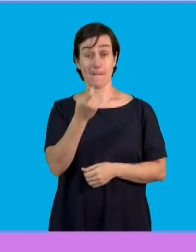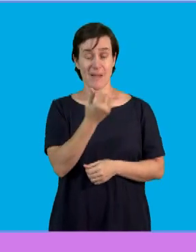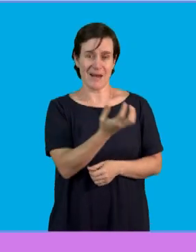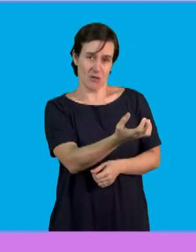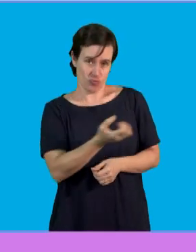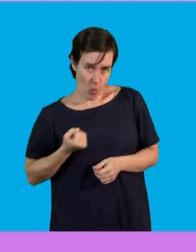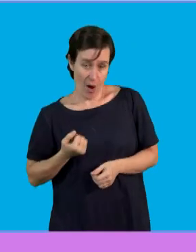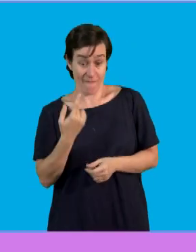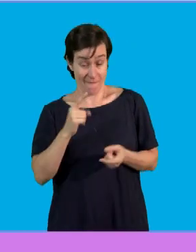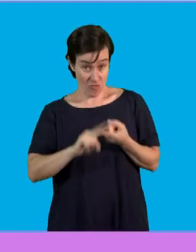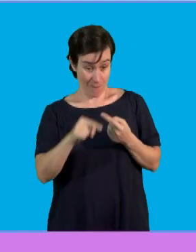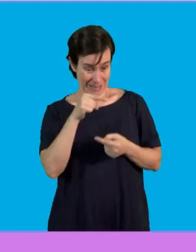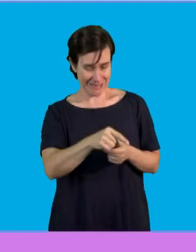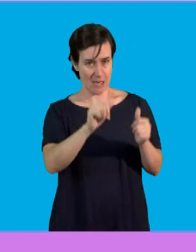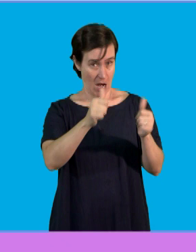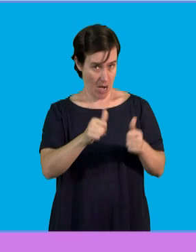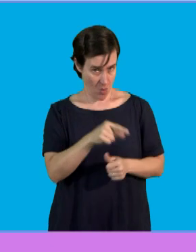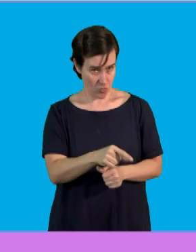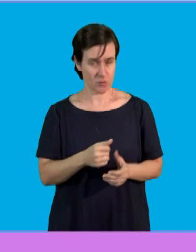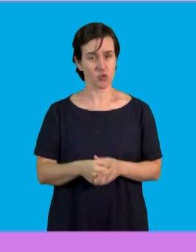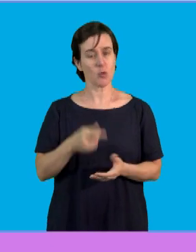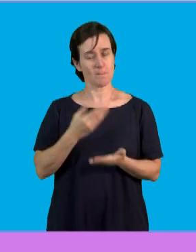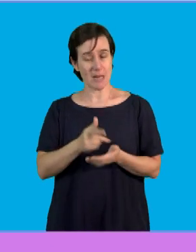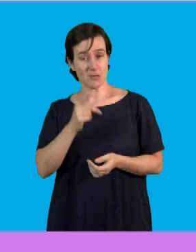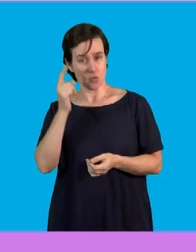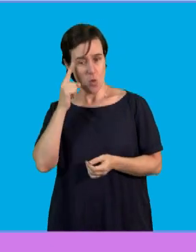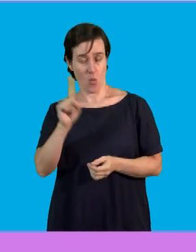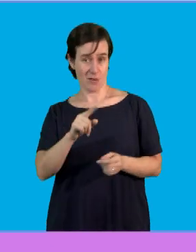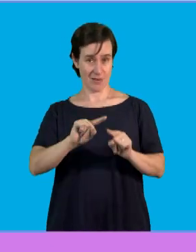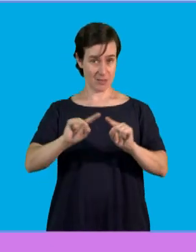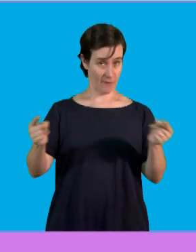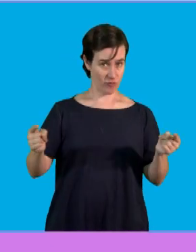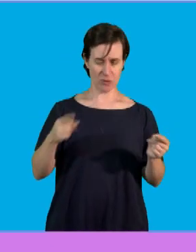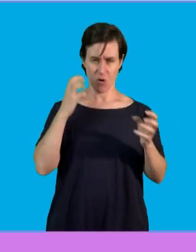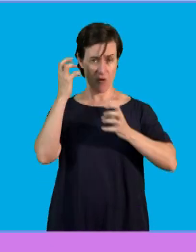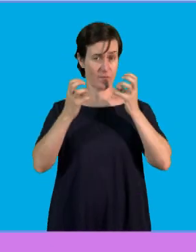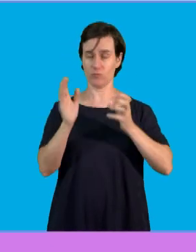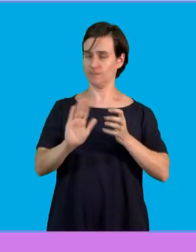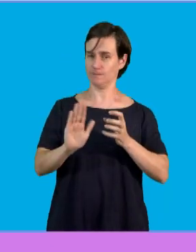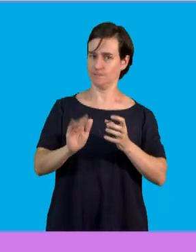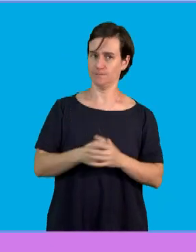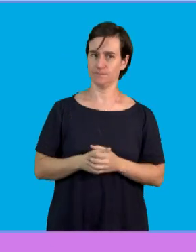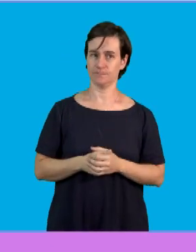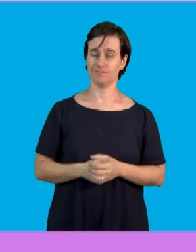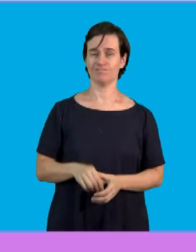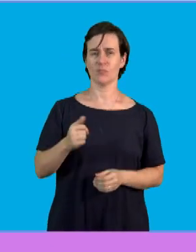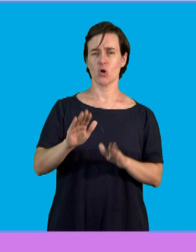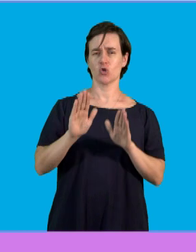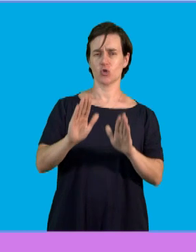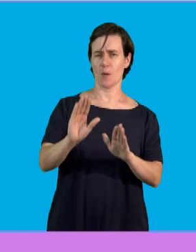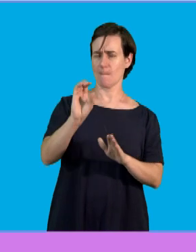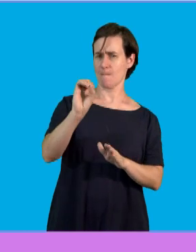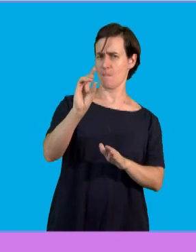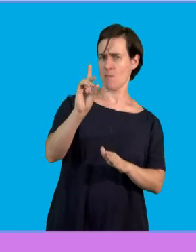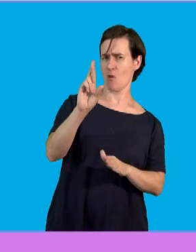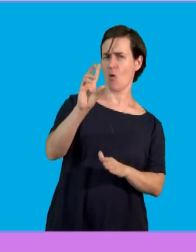taken out of the account. So you should be able to differentiate between those two and not confuse them. Then we have a stop order. It